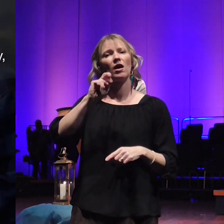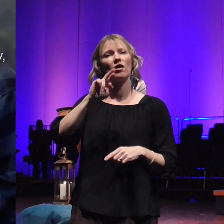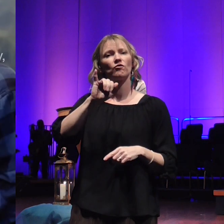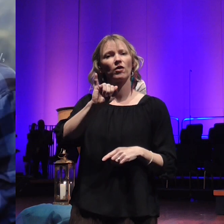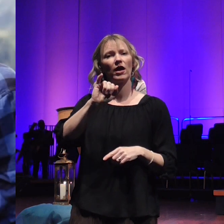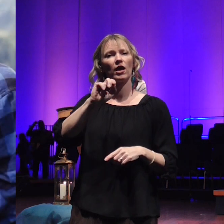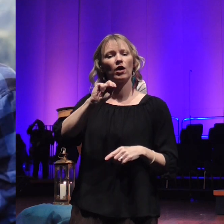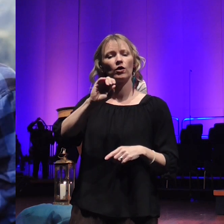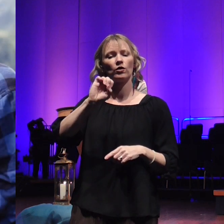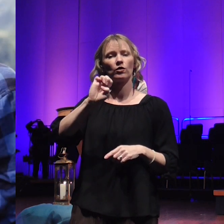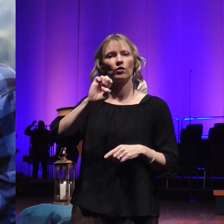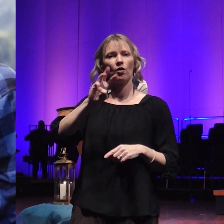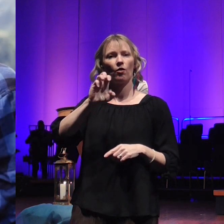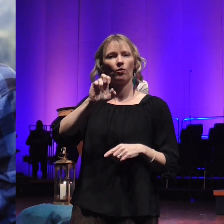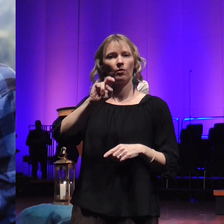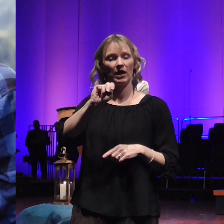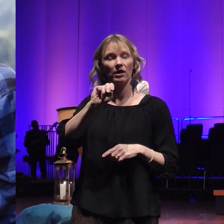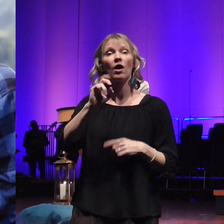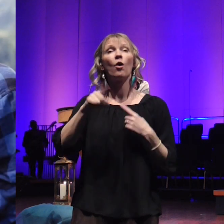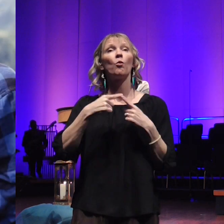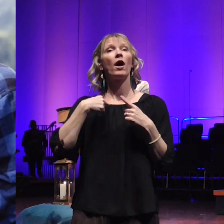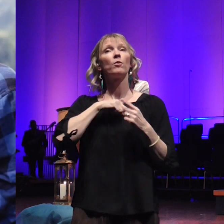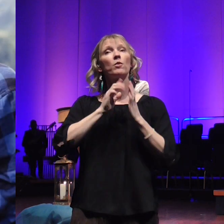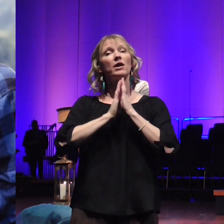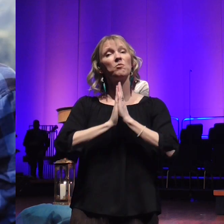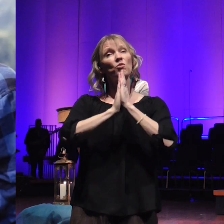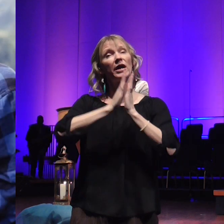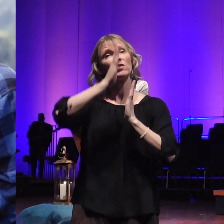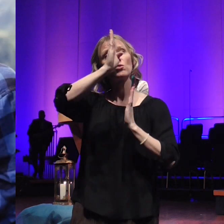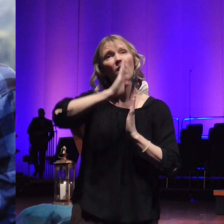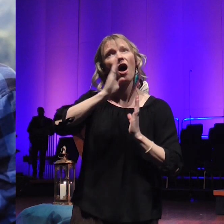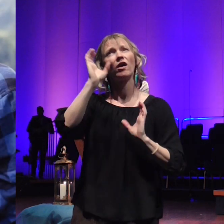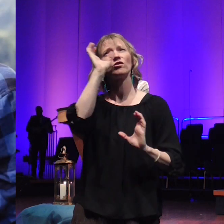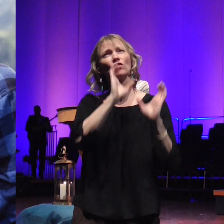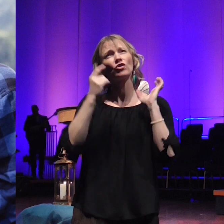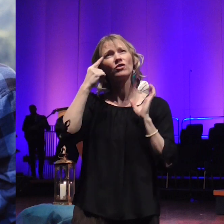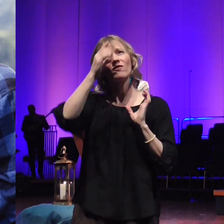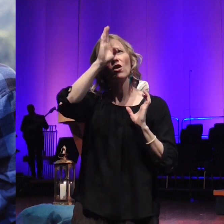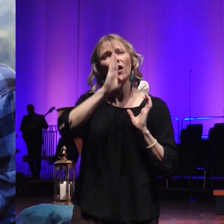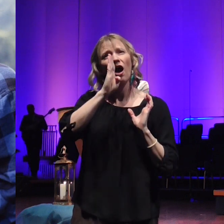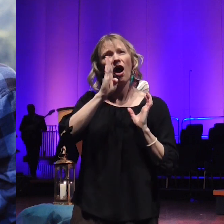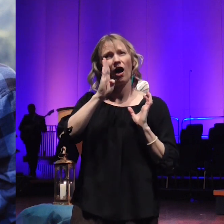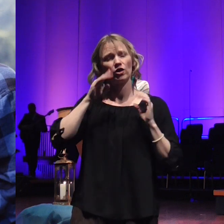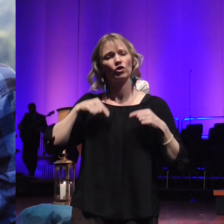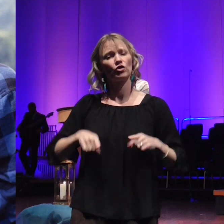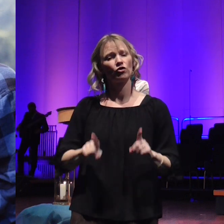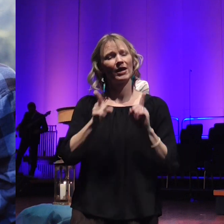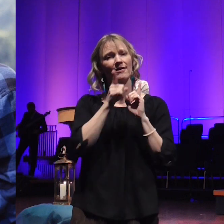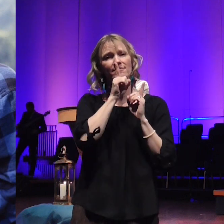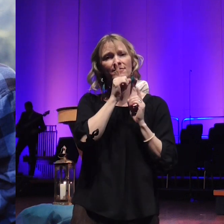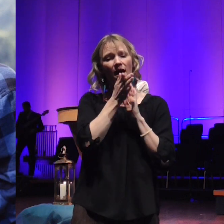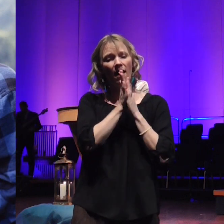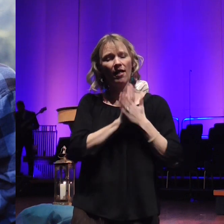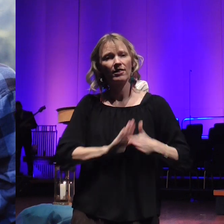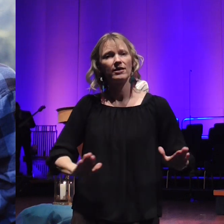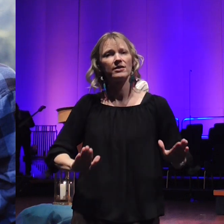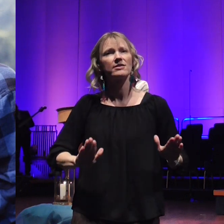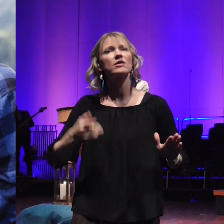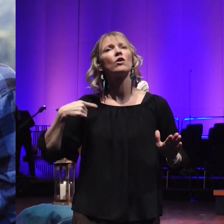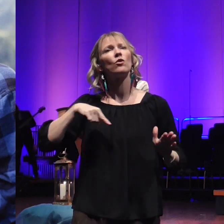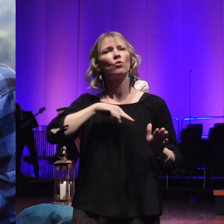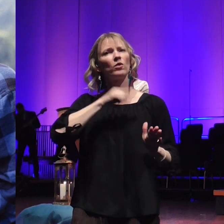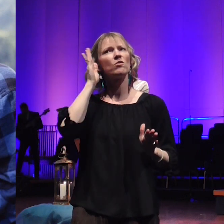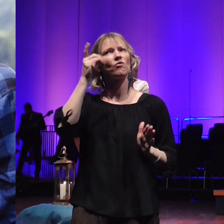Nouwen, when we pray to God or search for God in silence, we learn to